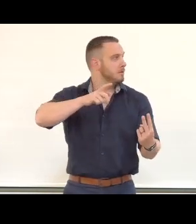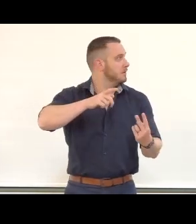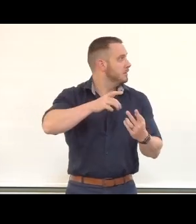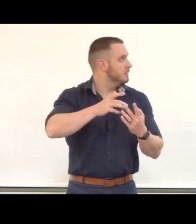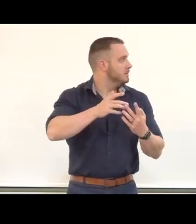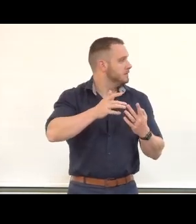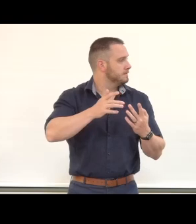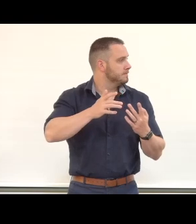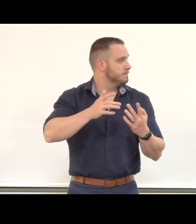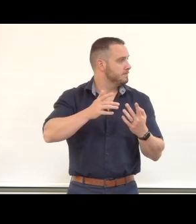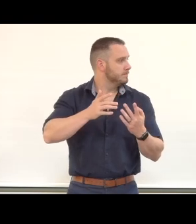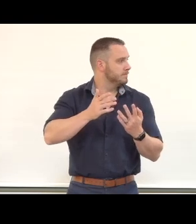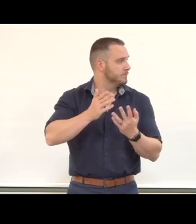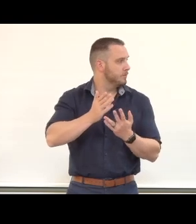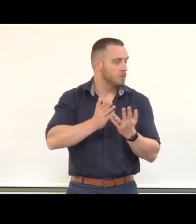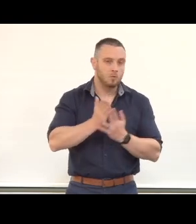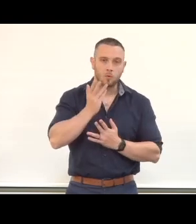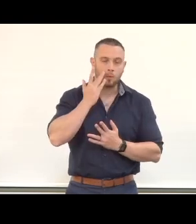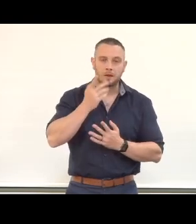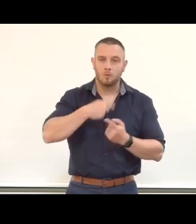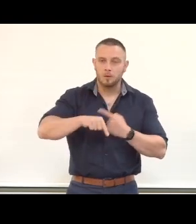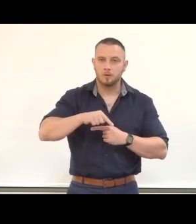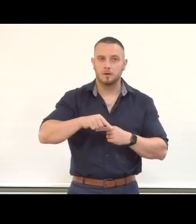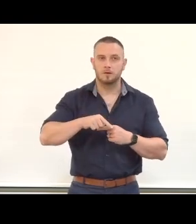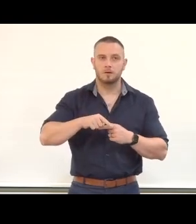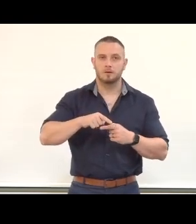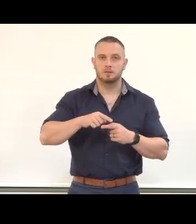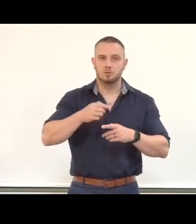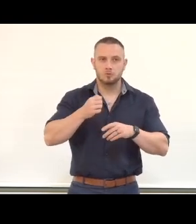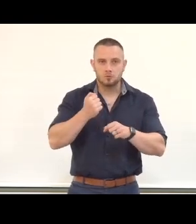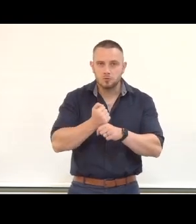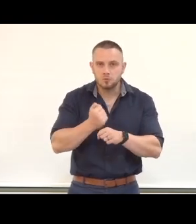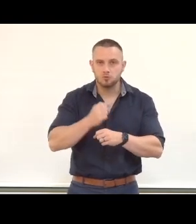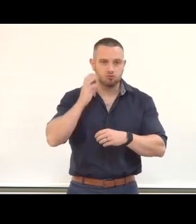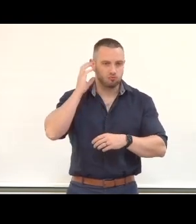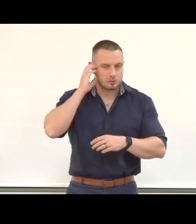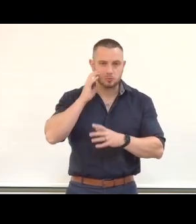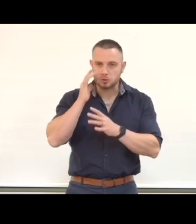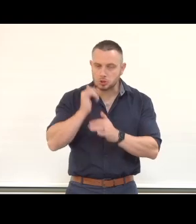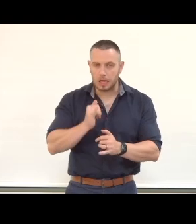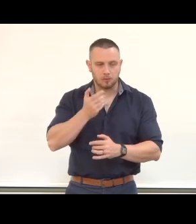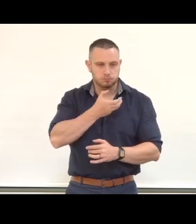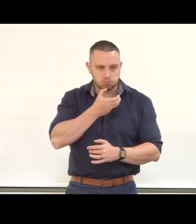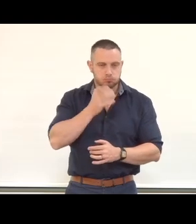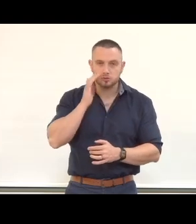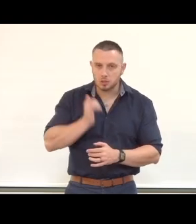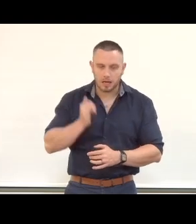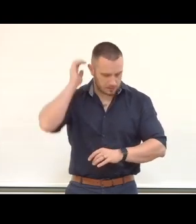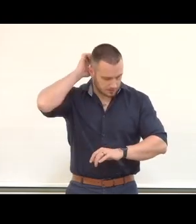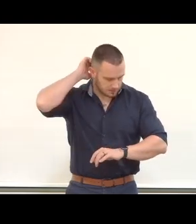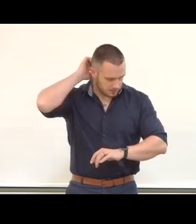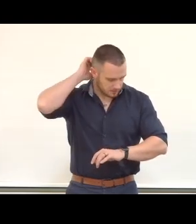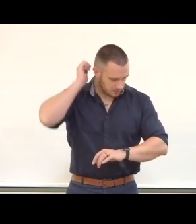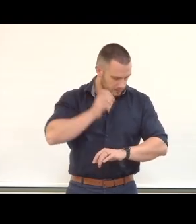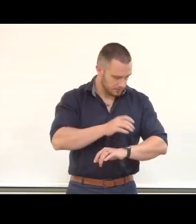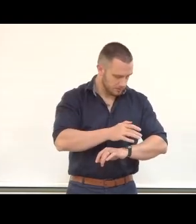bridgehead phase. So during the time where we're still like qualifying, checking for radio comms, and doing the first sort of test EVAs. So this is why I'm a